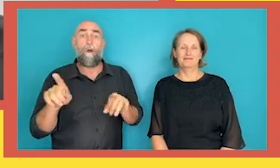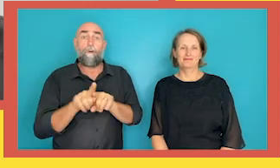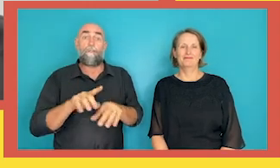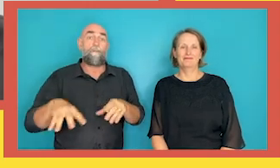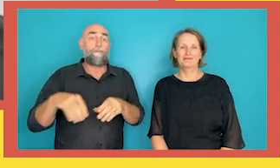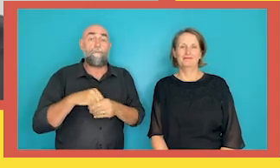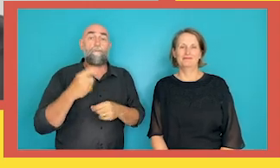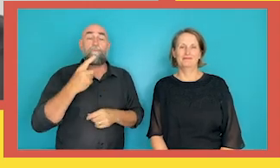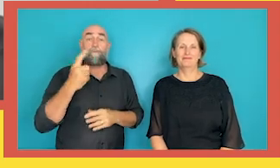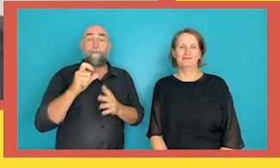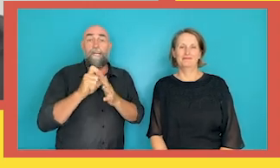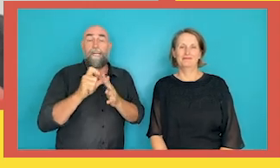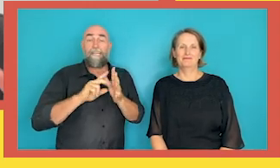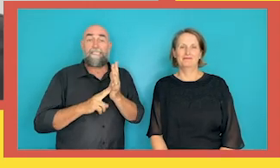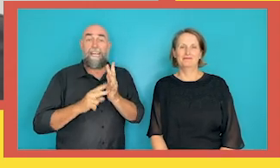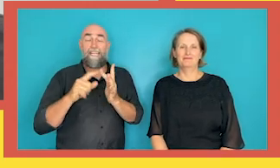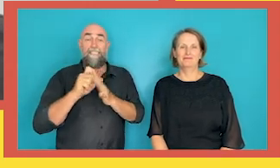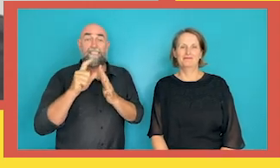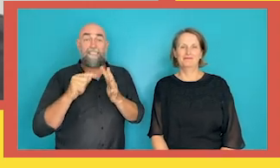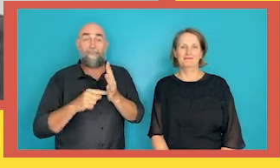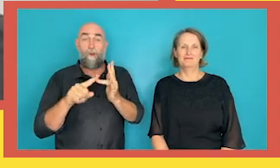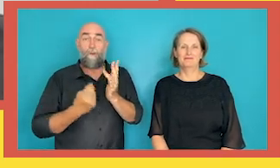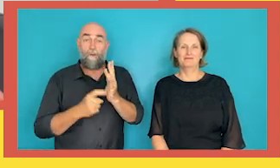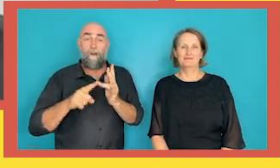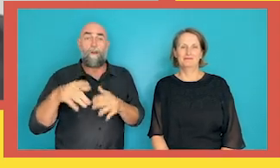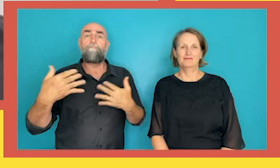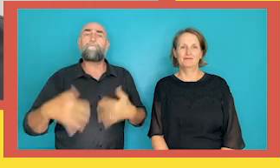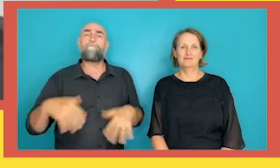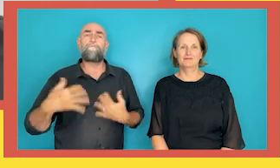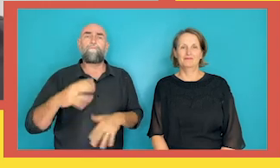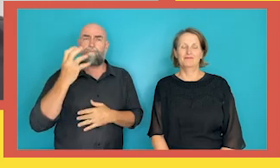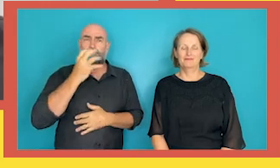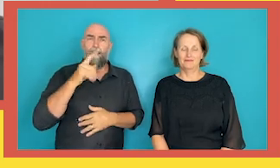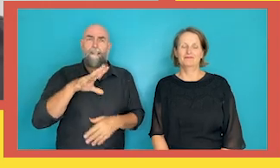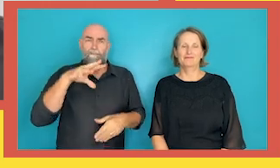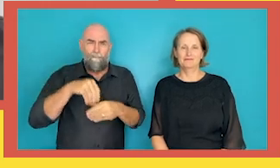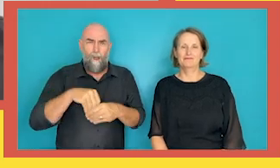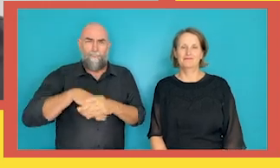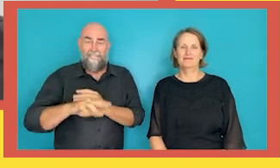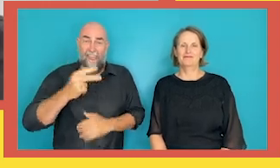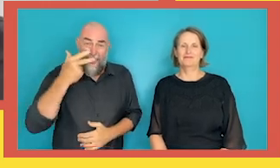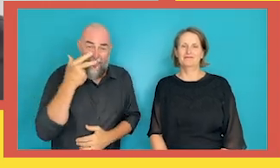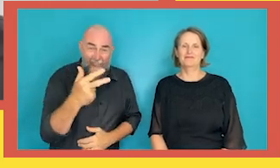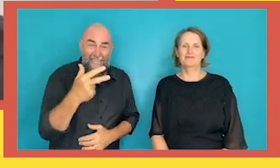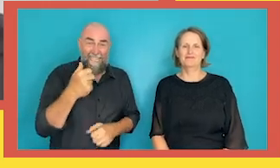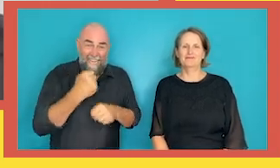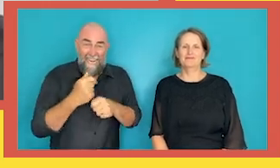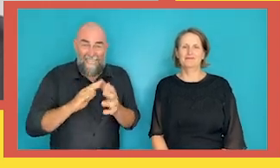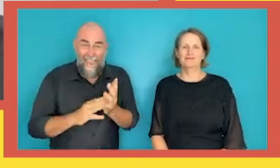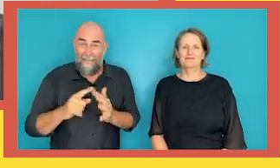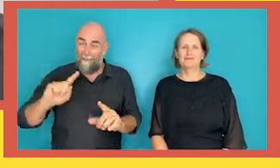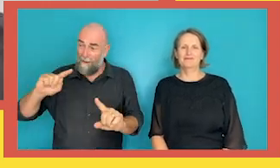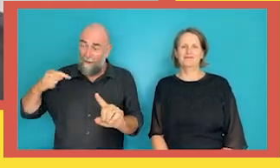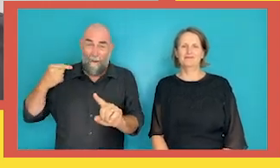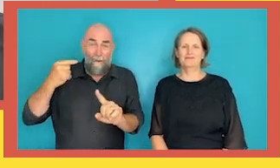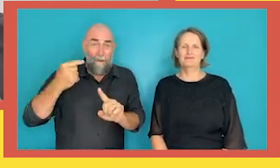of the pod, Danny DeToro, who has qualified for her 8th games. That's right, 8th games,